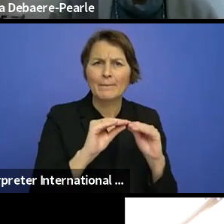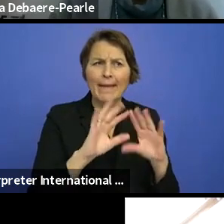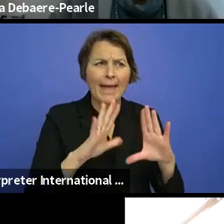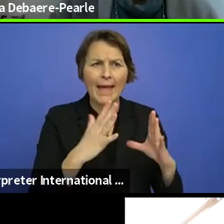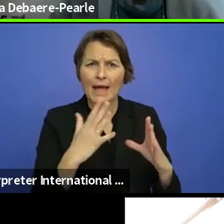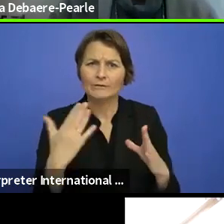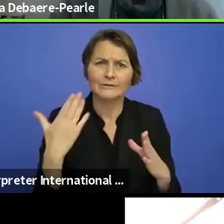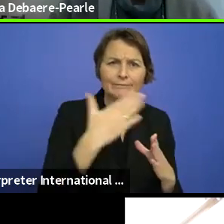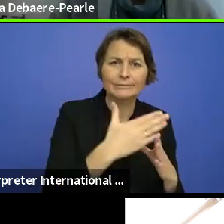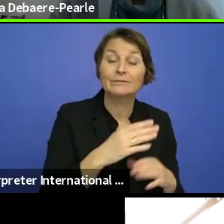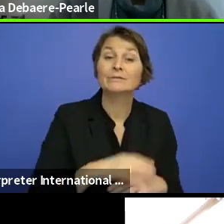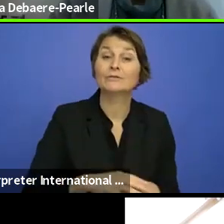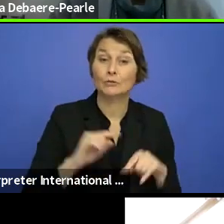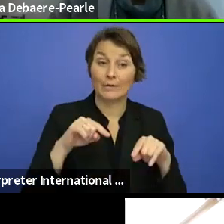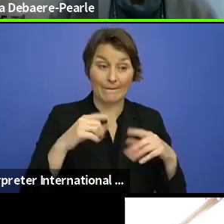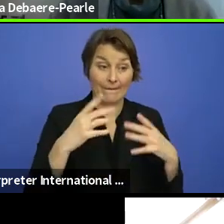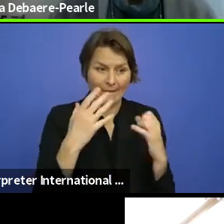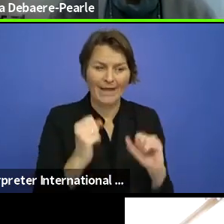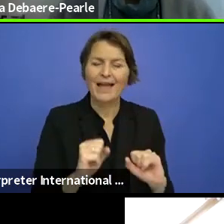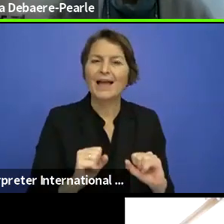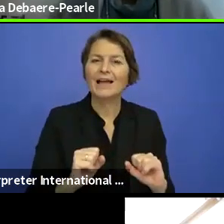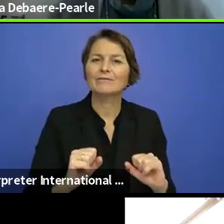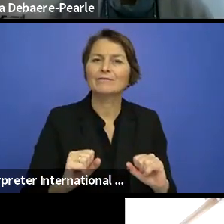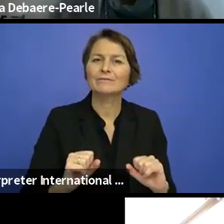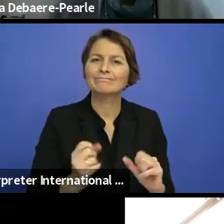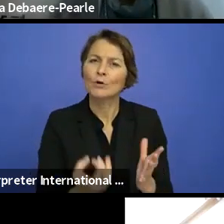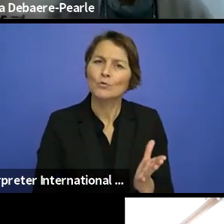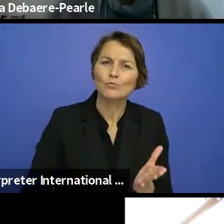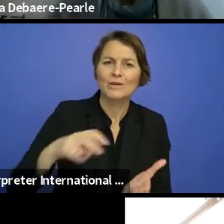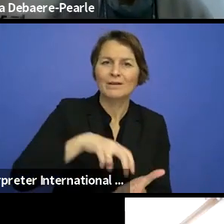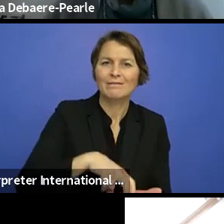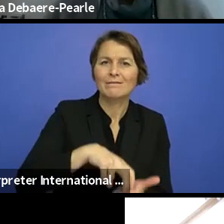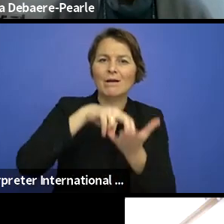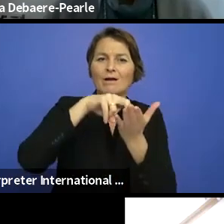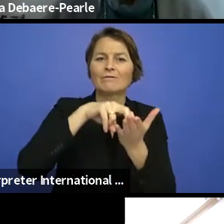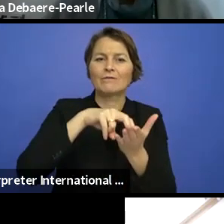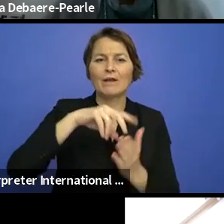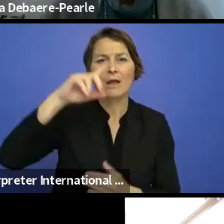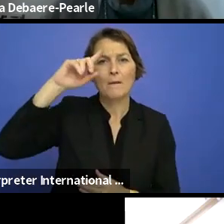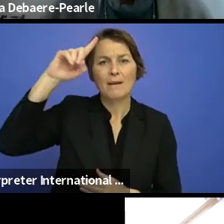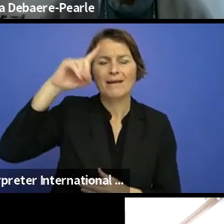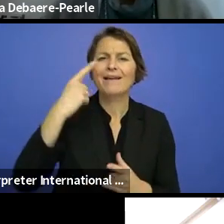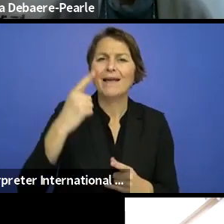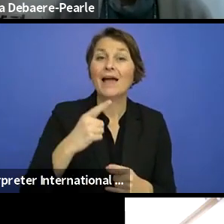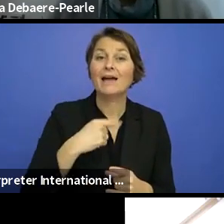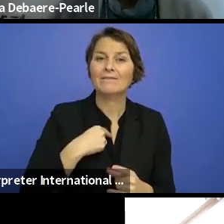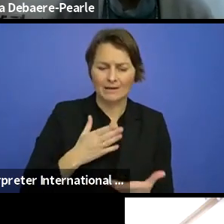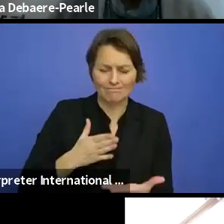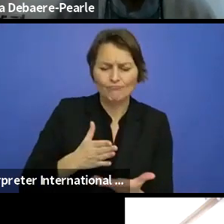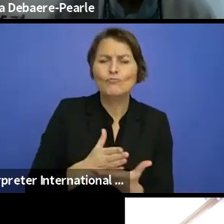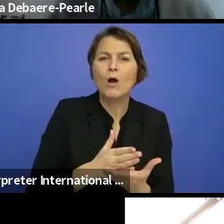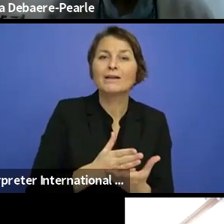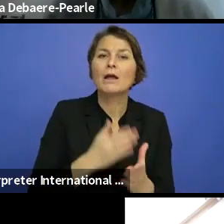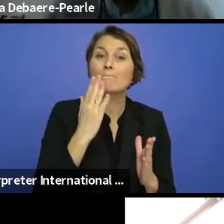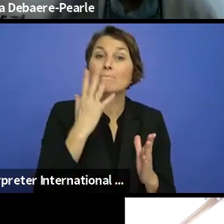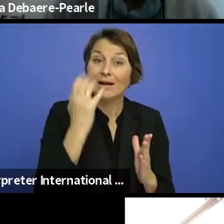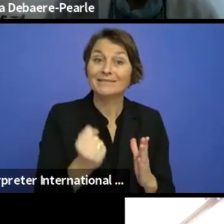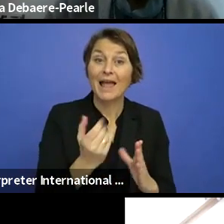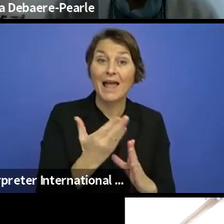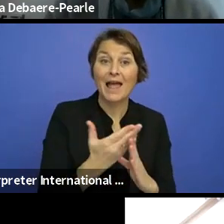plan, we have this right of law conditionality that we are fighting for again and